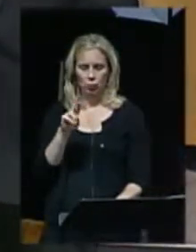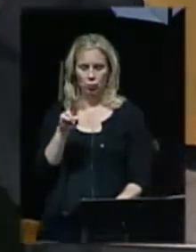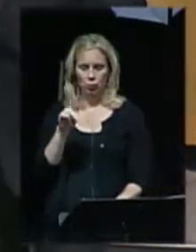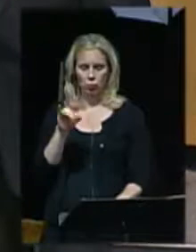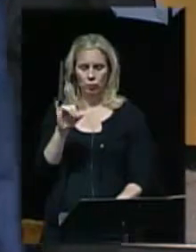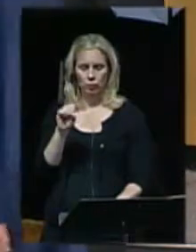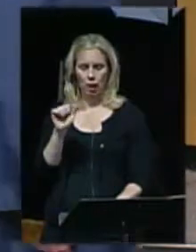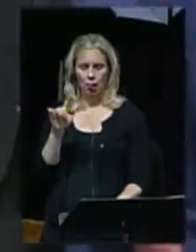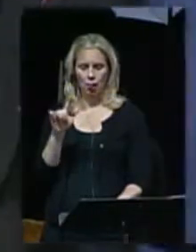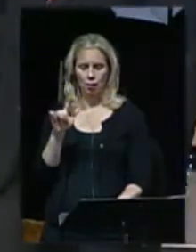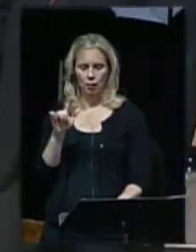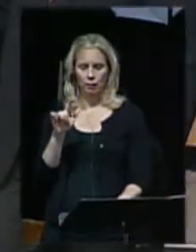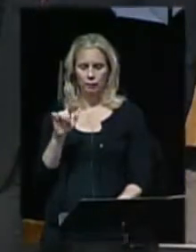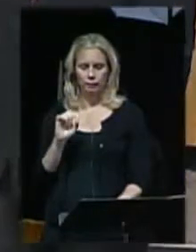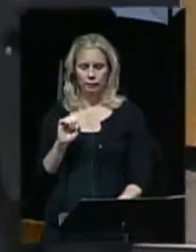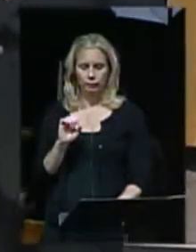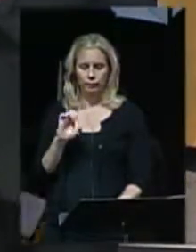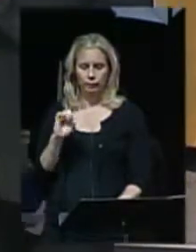Brandon Rudisell.